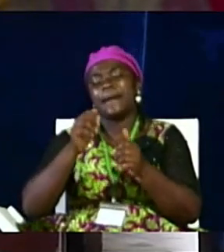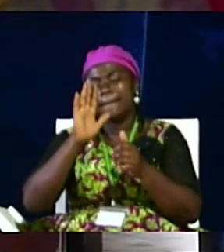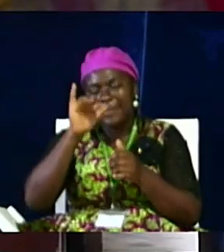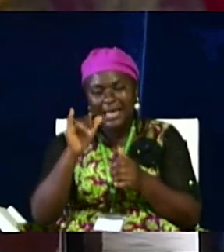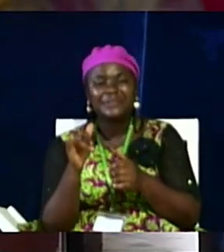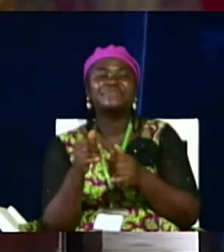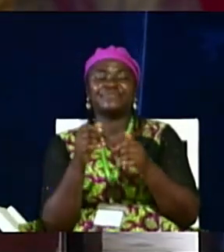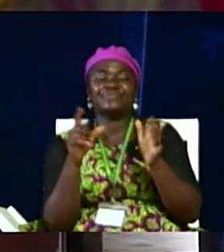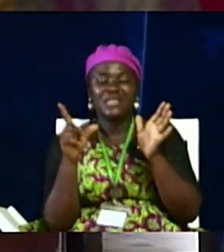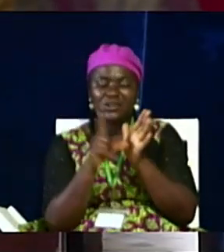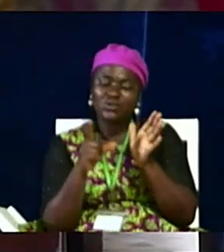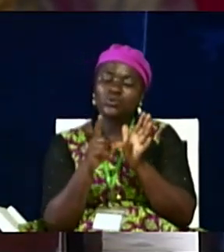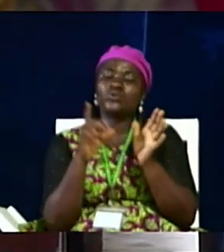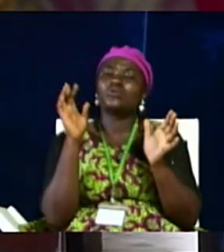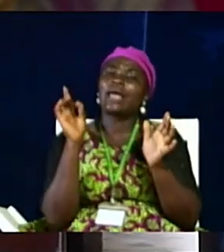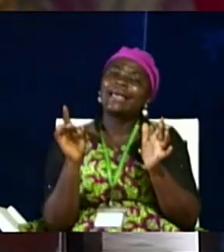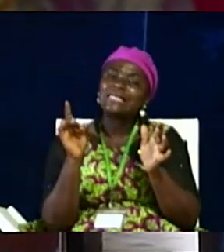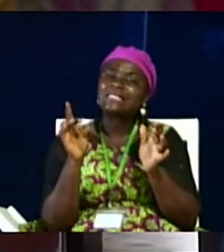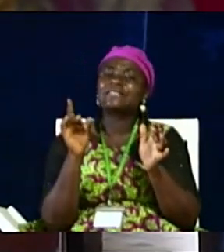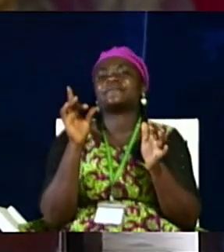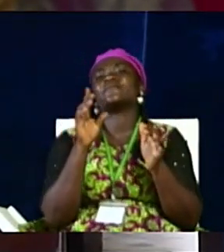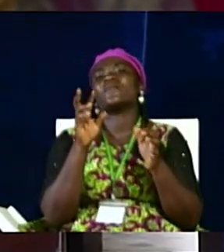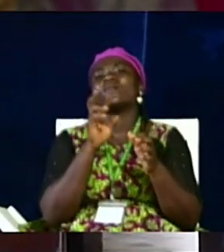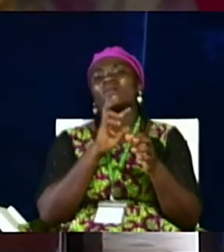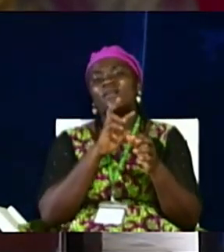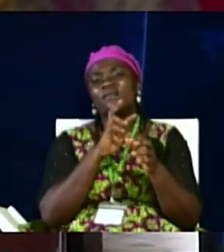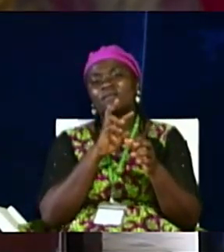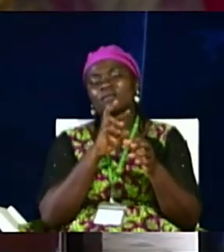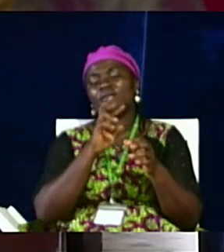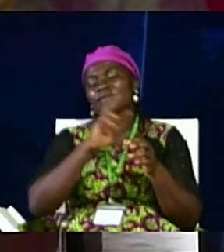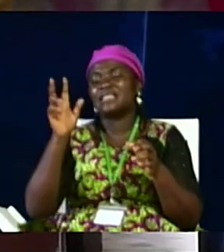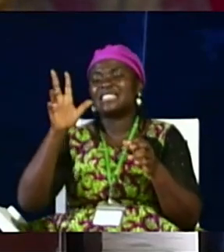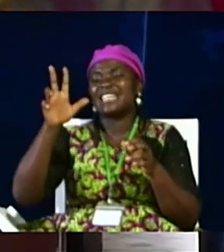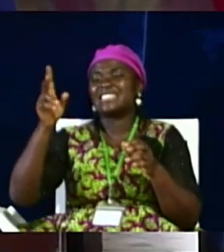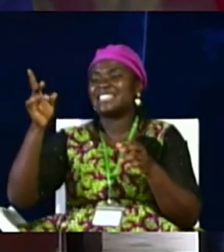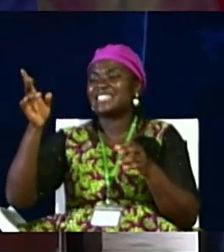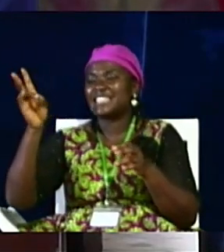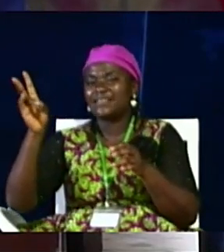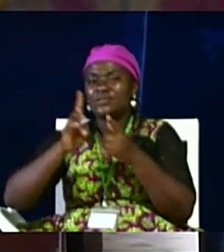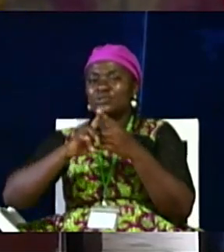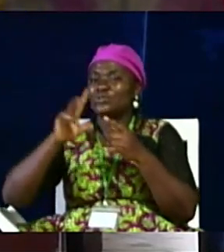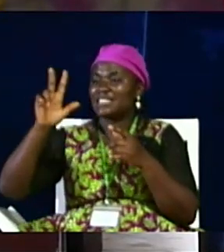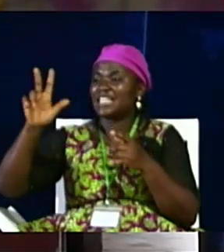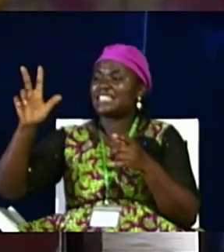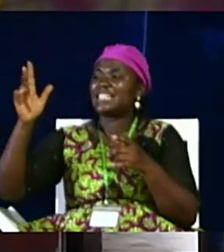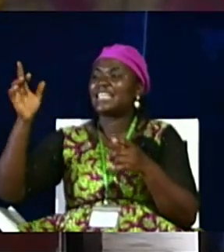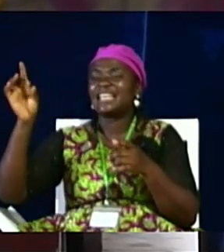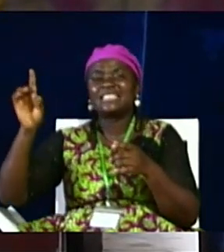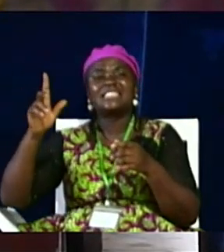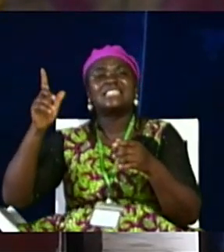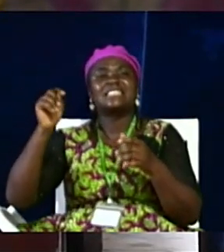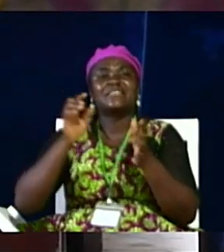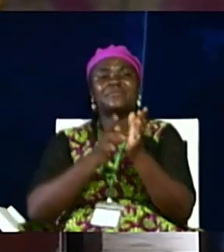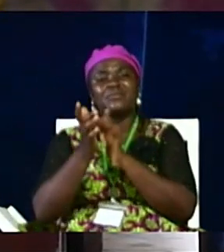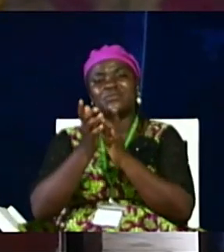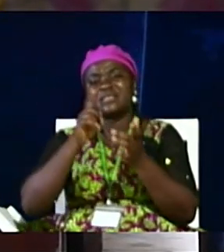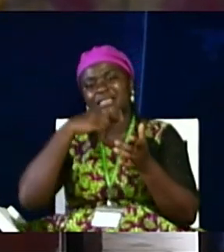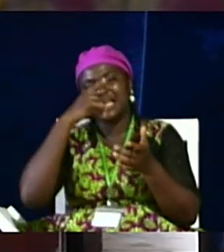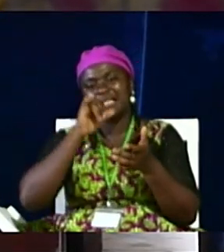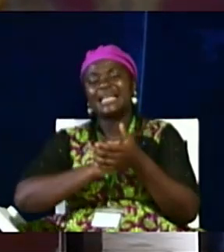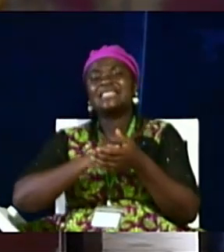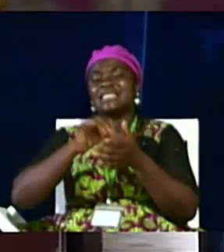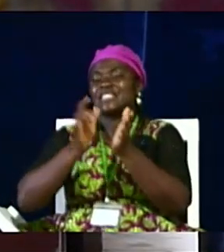37 to 38. Luke chapter 18, from 37 to 38. The Bible says, and they told him that